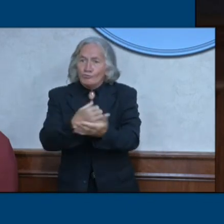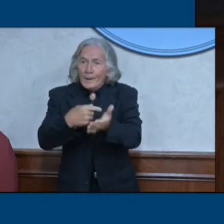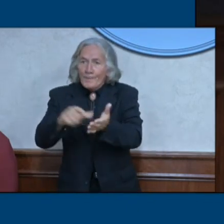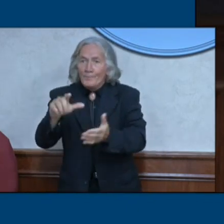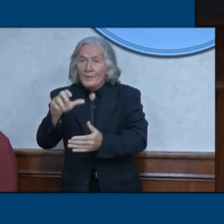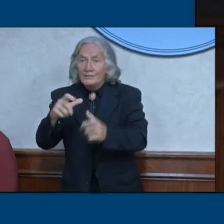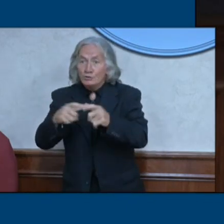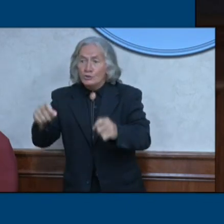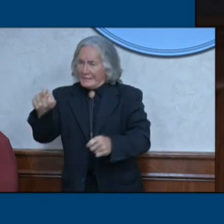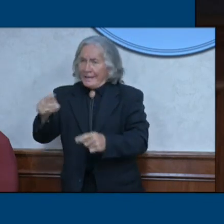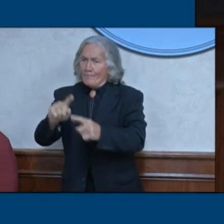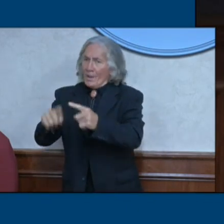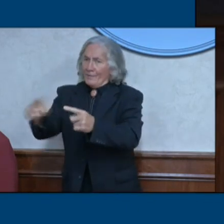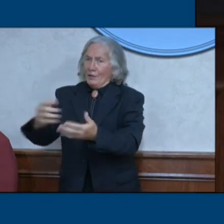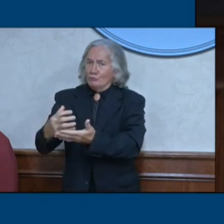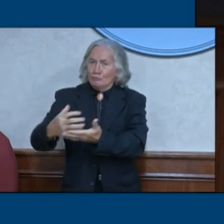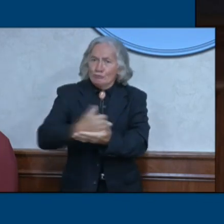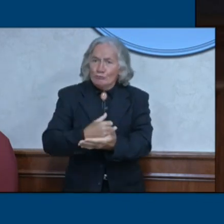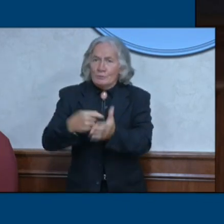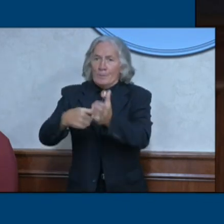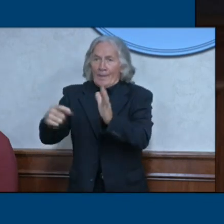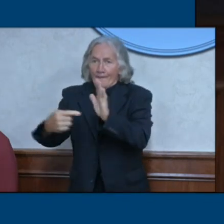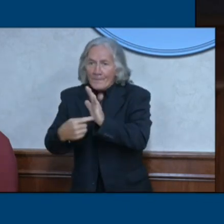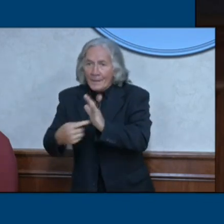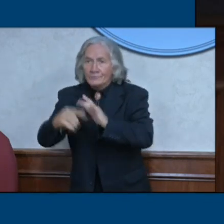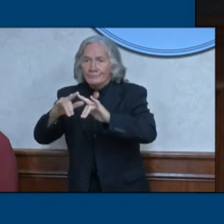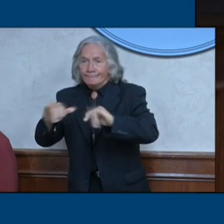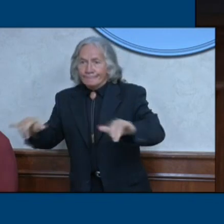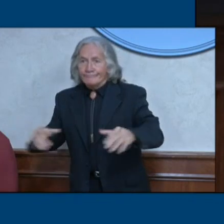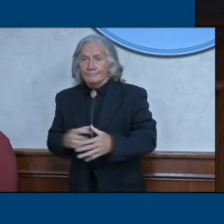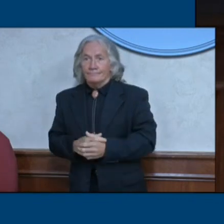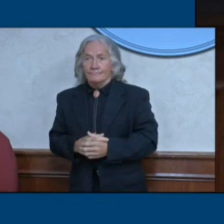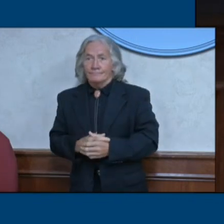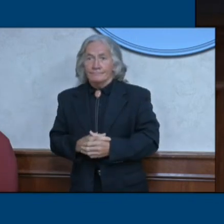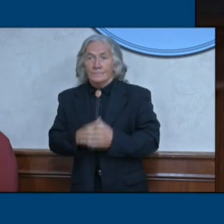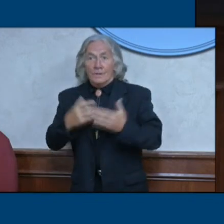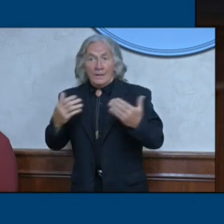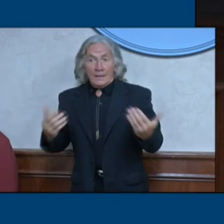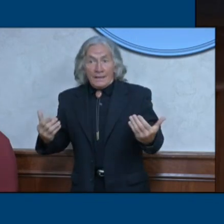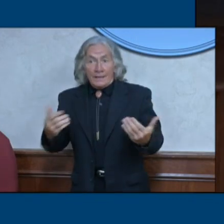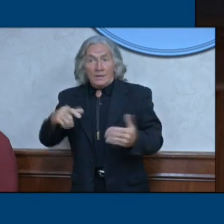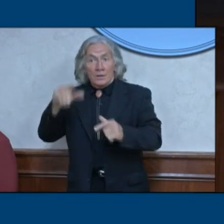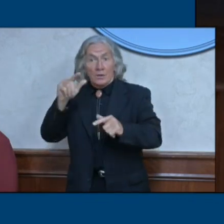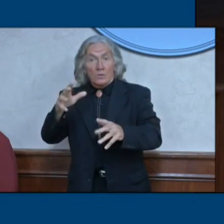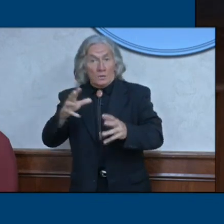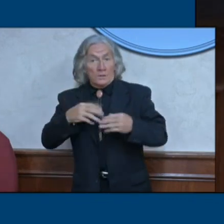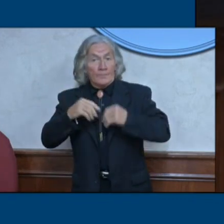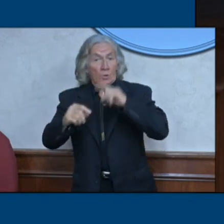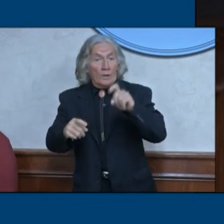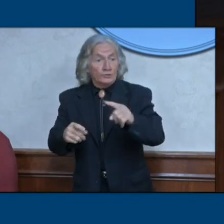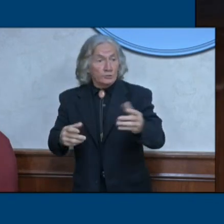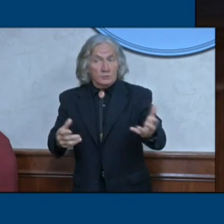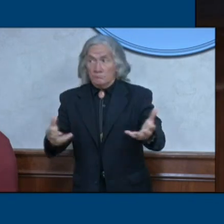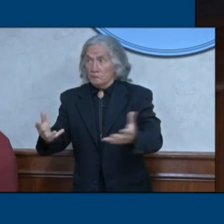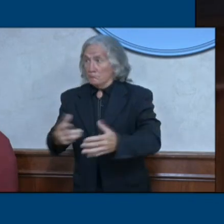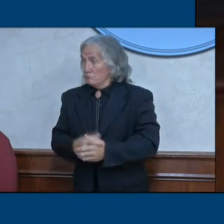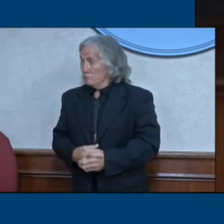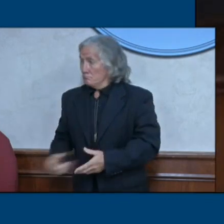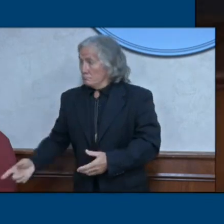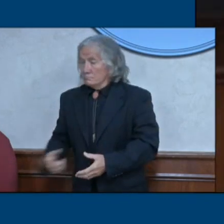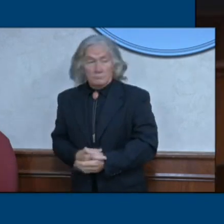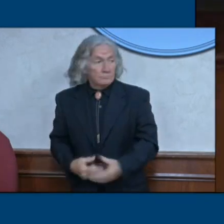paycheck they need and they deserve to pay their bills and take care of their families. With that, we'll be happy to take a few questions.